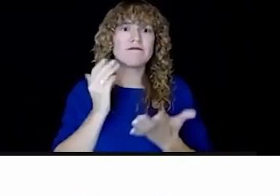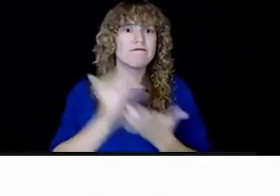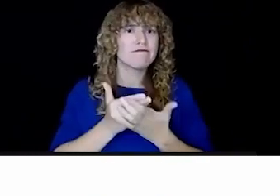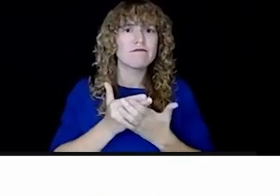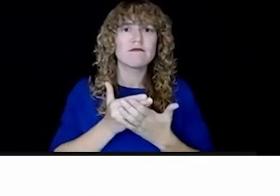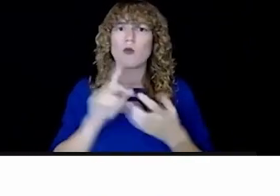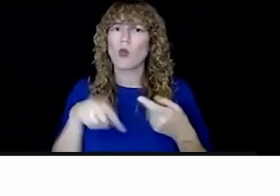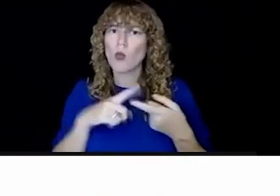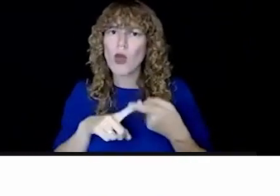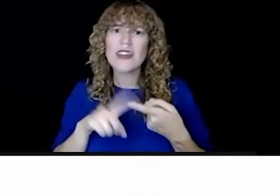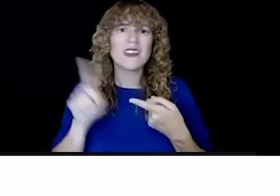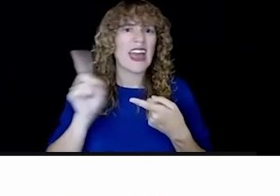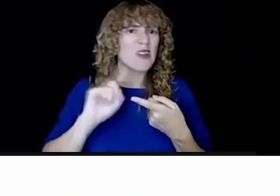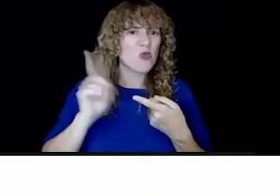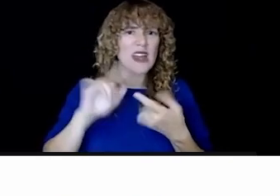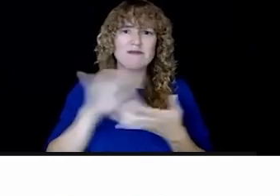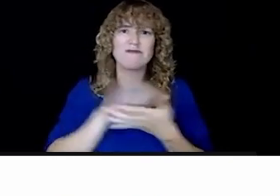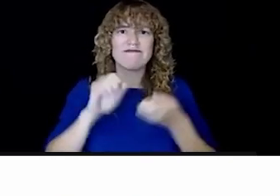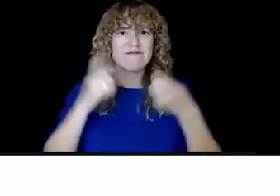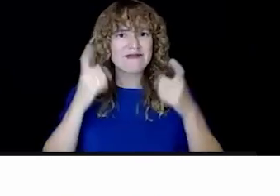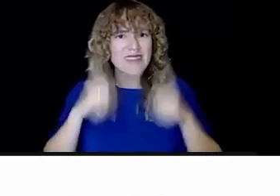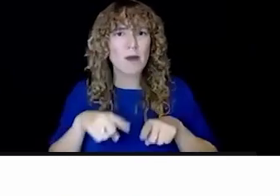handling issues arise.